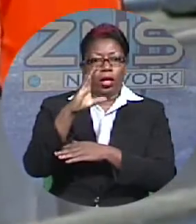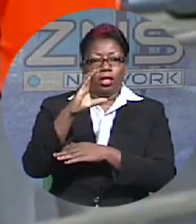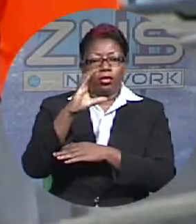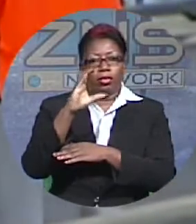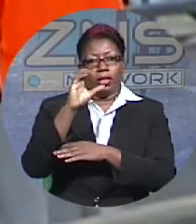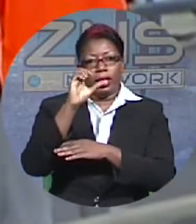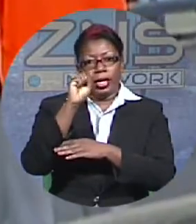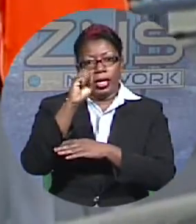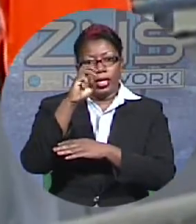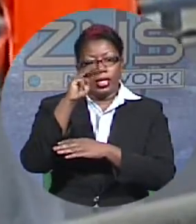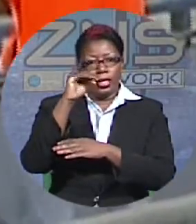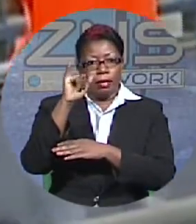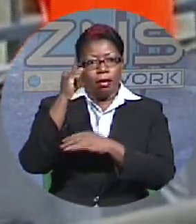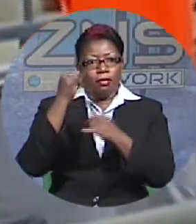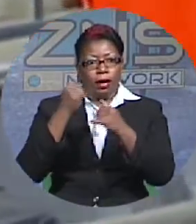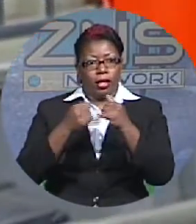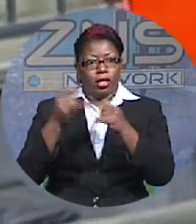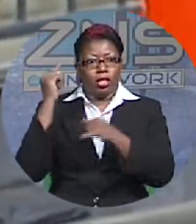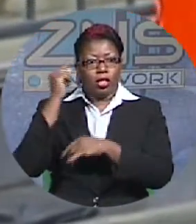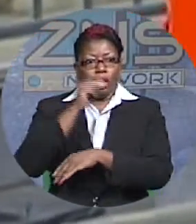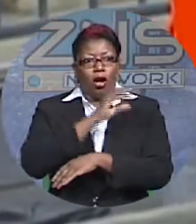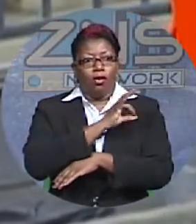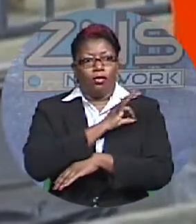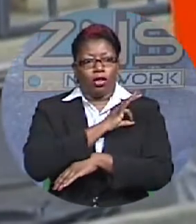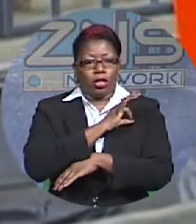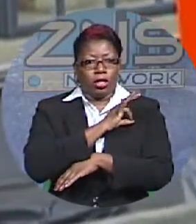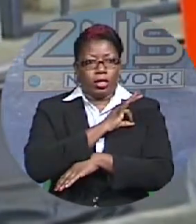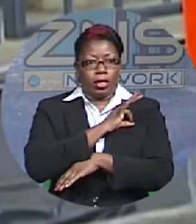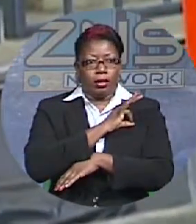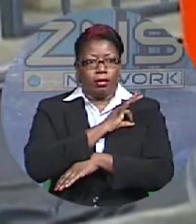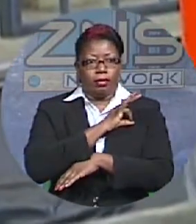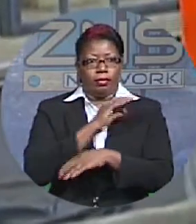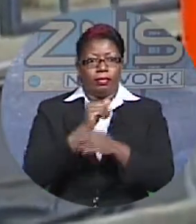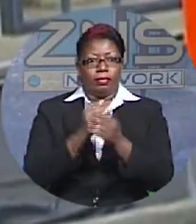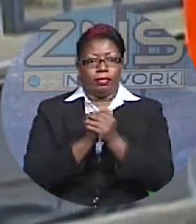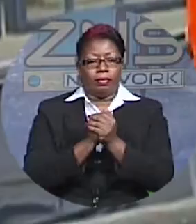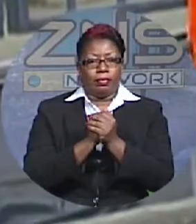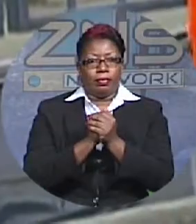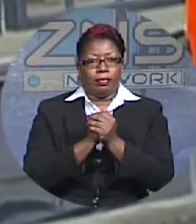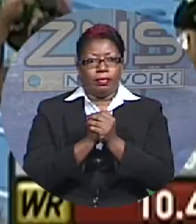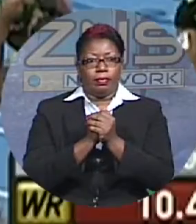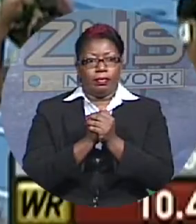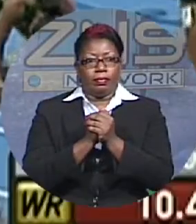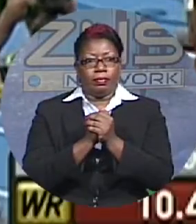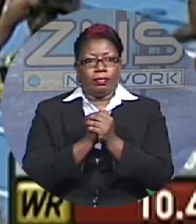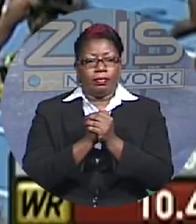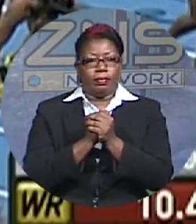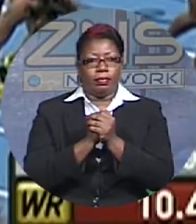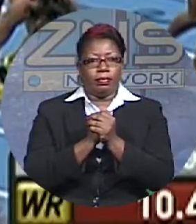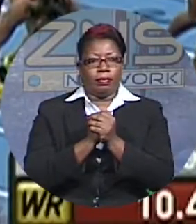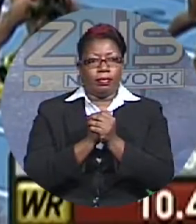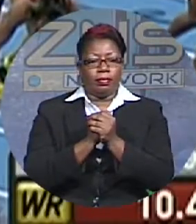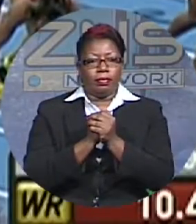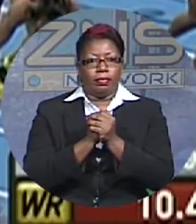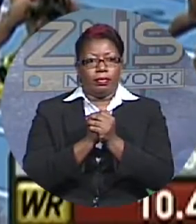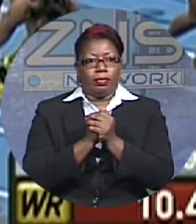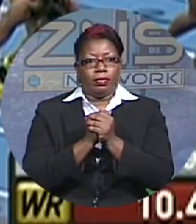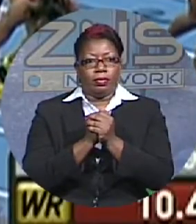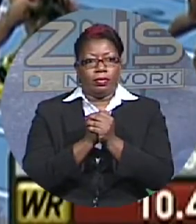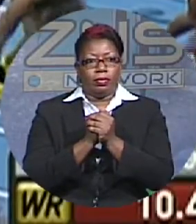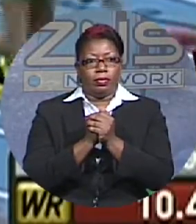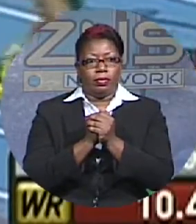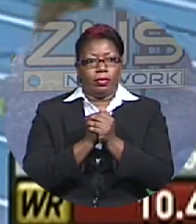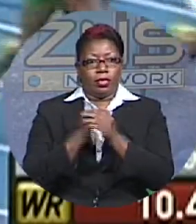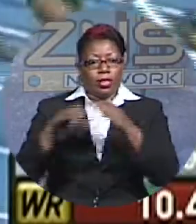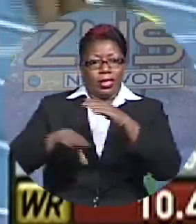semifinals for girls, Shaniqua Q. Ferguson. She lights up a room with her smile. We'll see it, maybe. There we go. Of course, in this, she's in